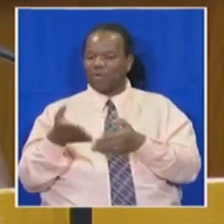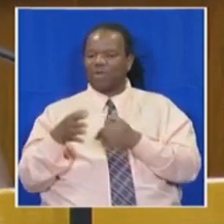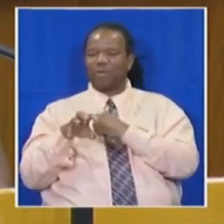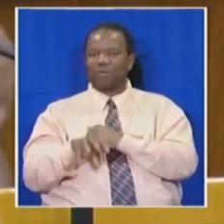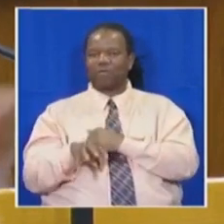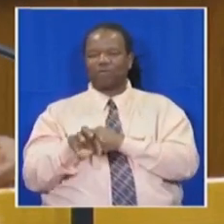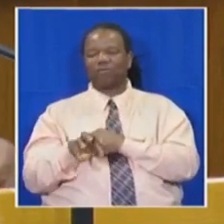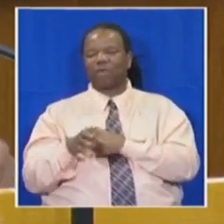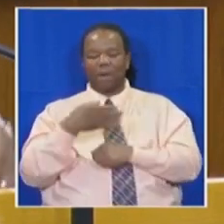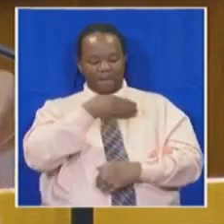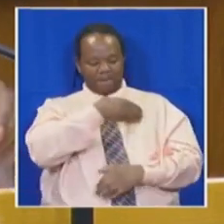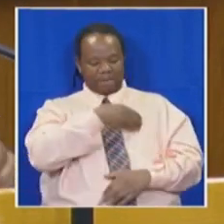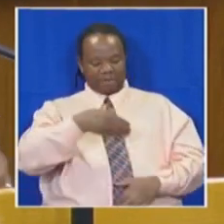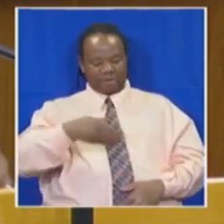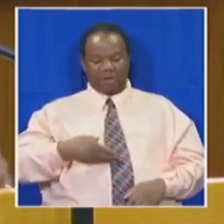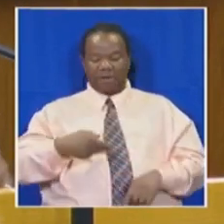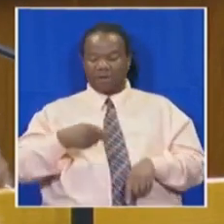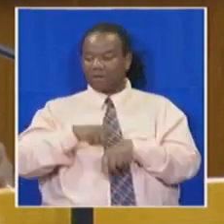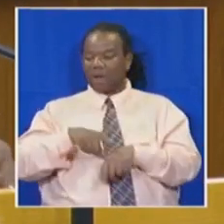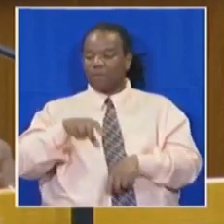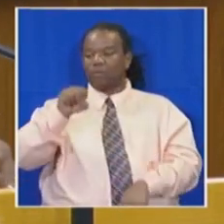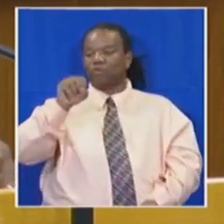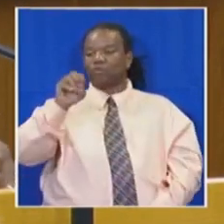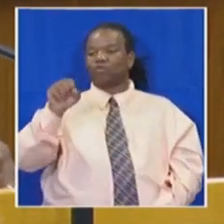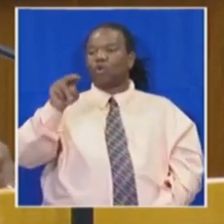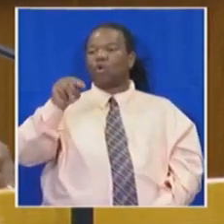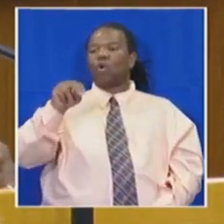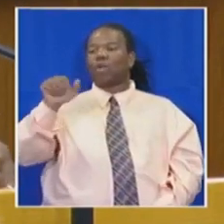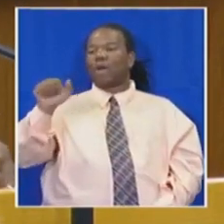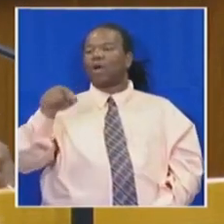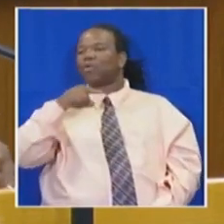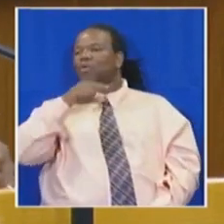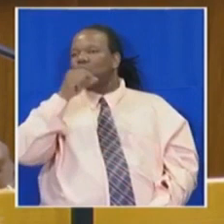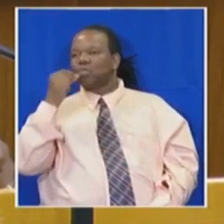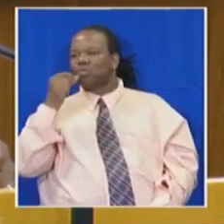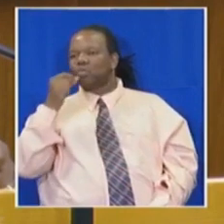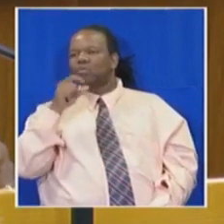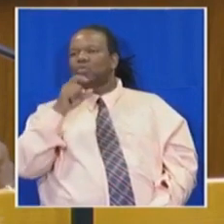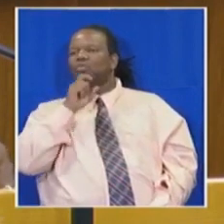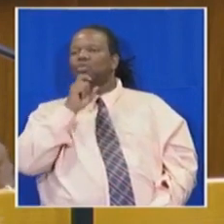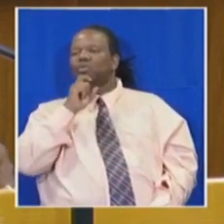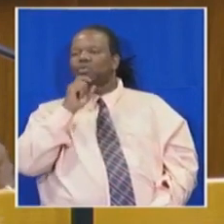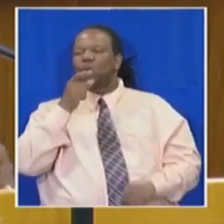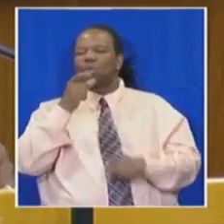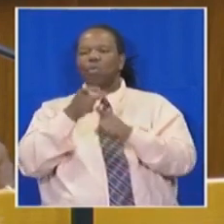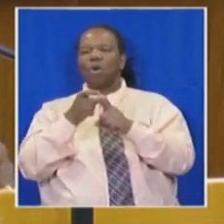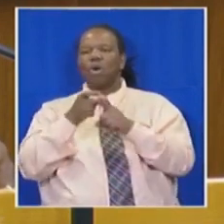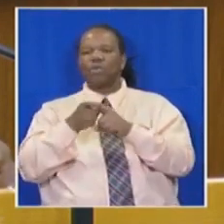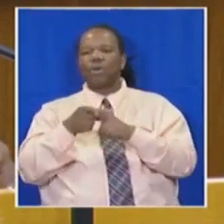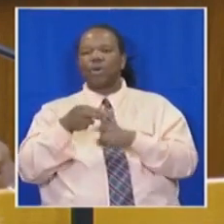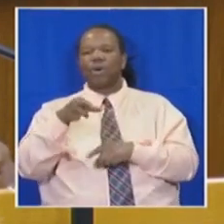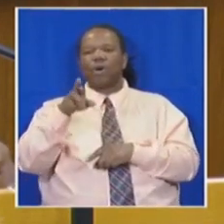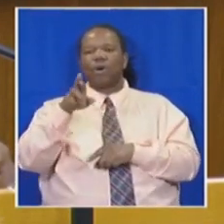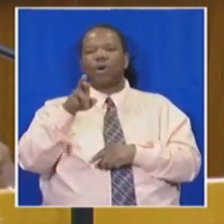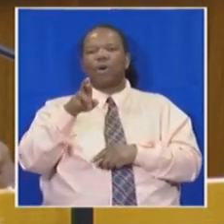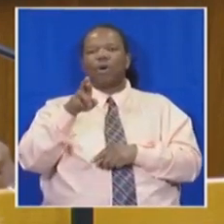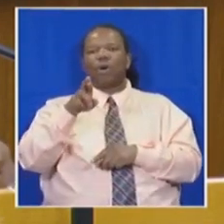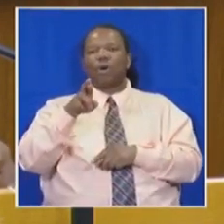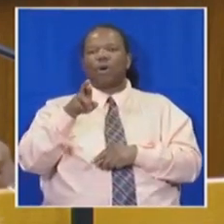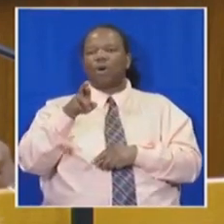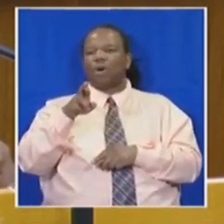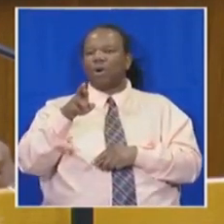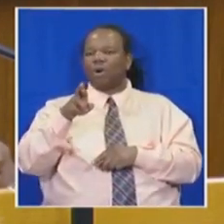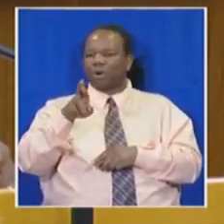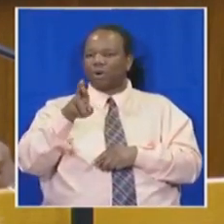SONA speech, you used the word radical several times during your SONA